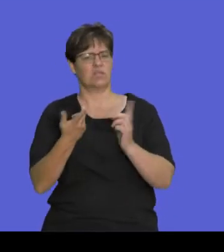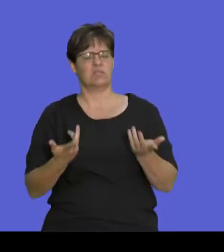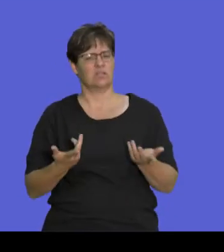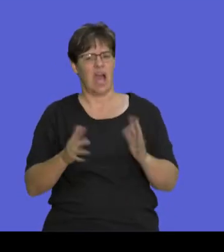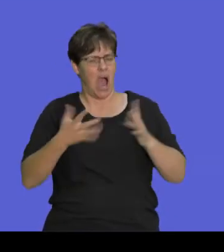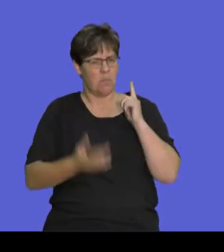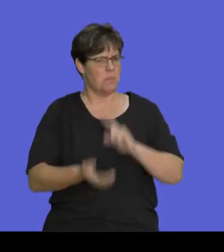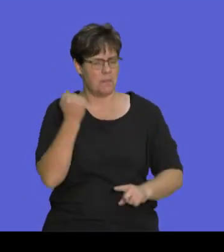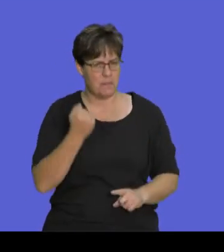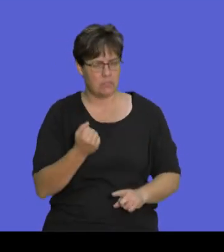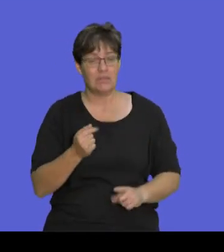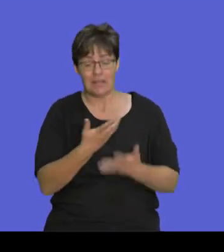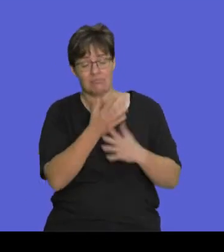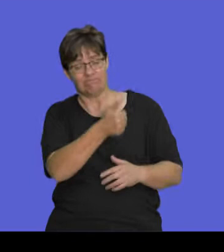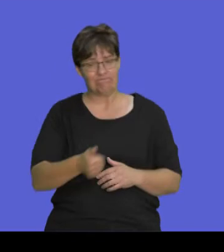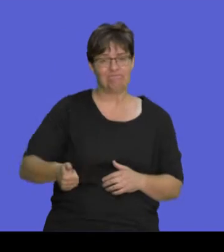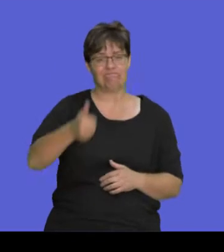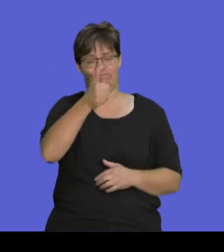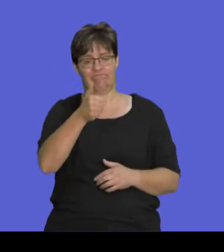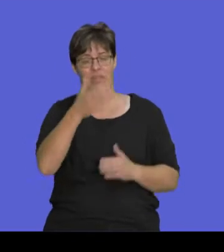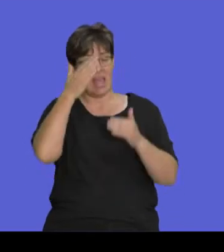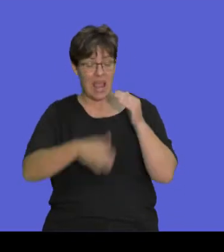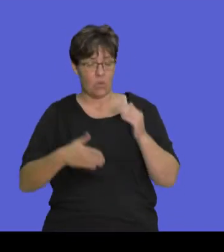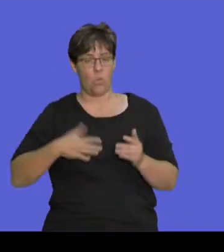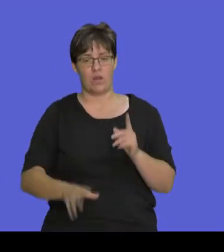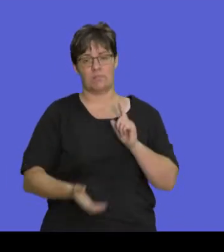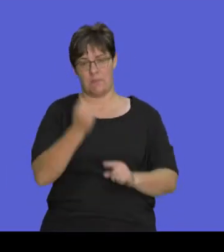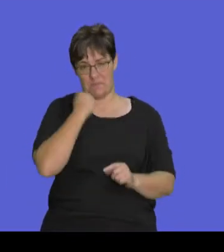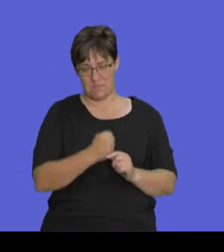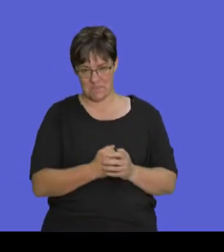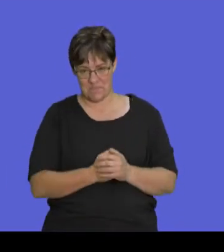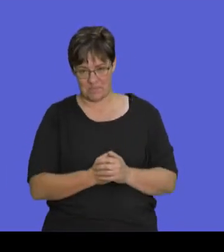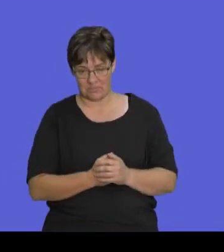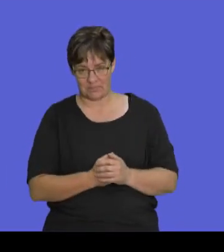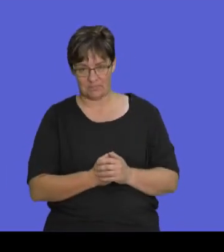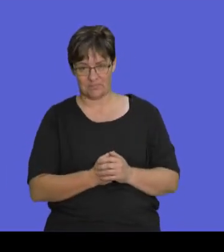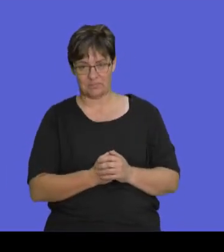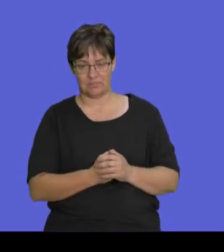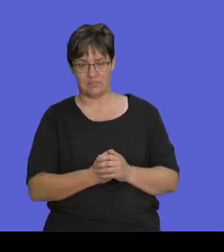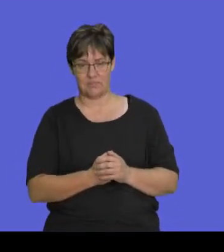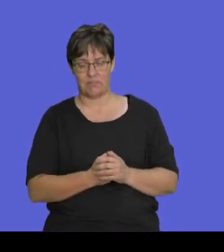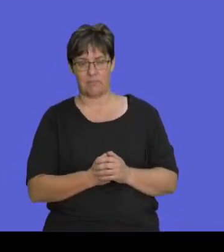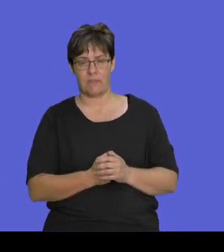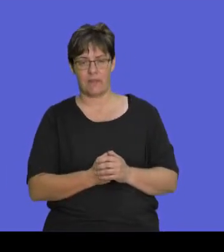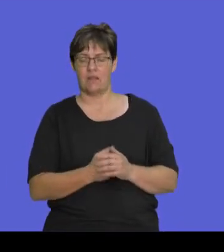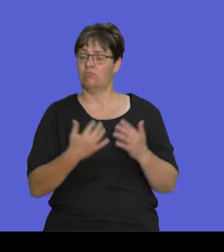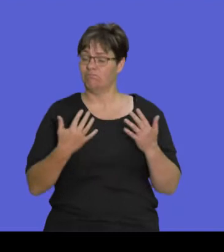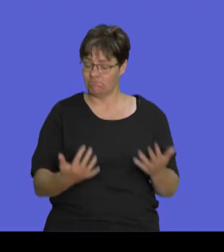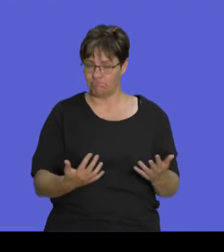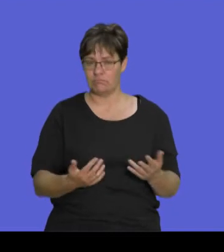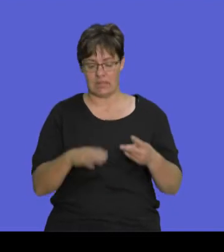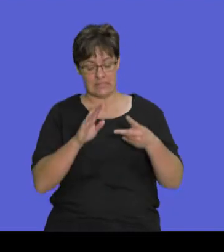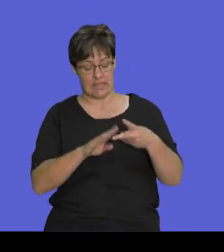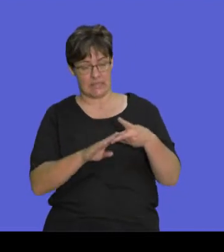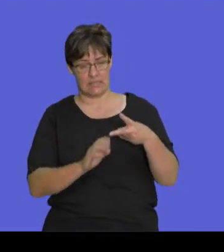That's the main thing that we want to, at the end of this session, that we must be able to demonstrate, okay? And